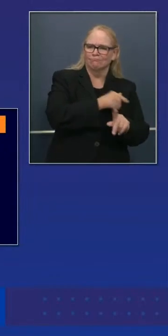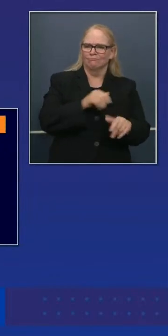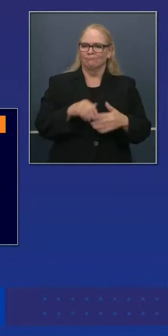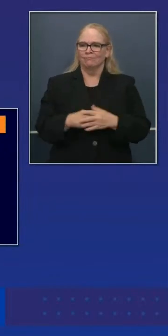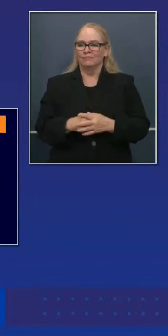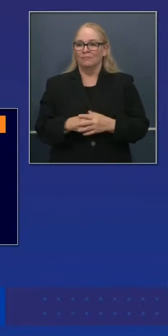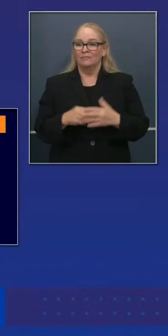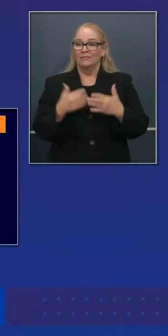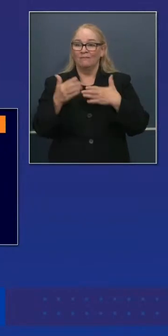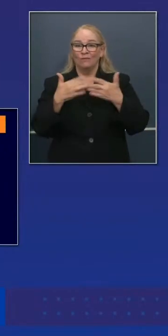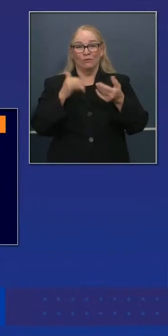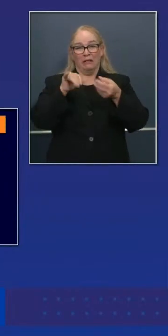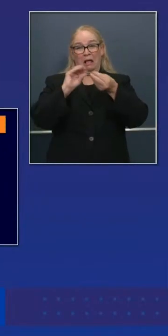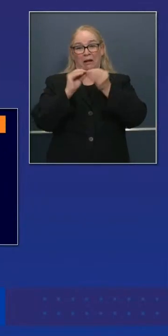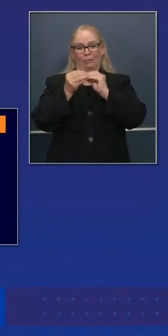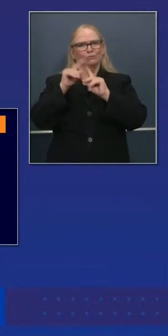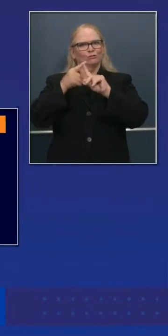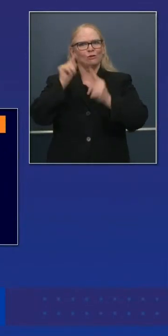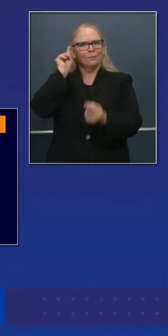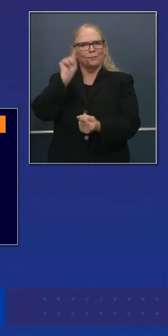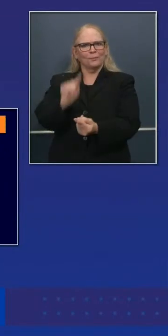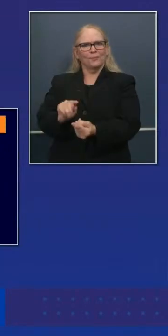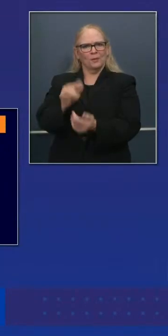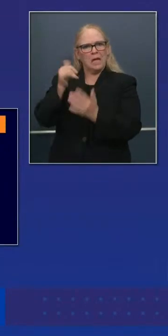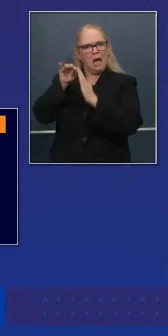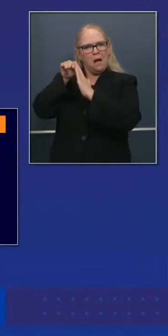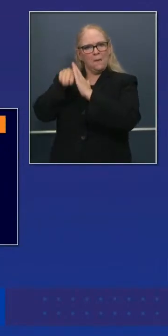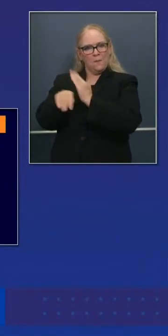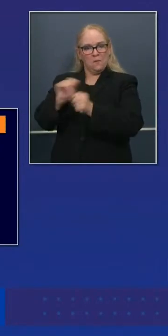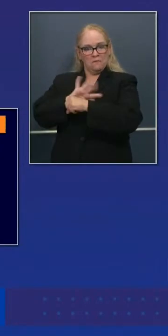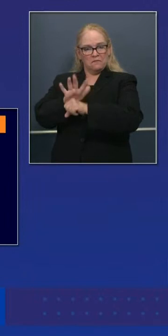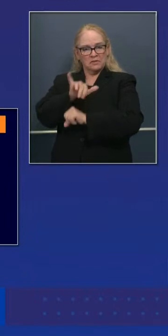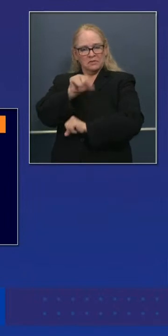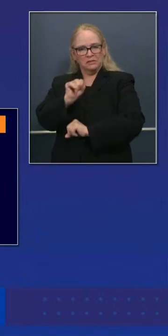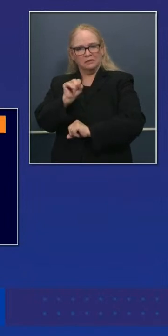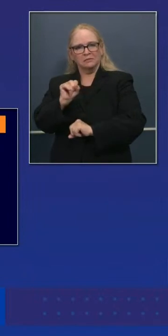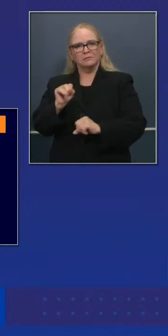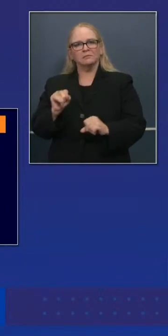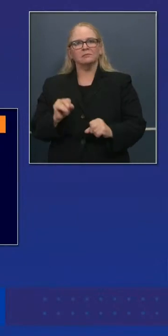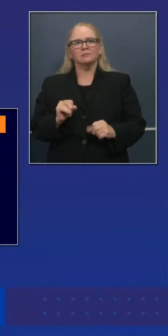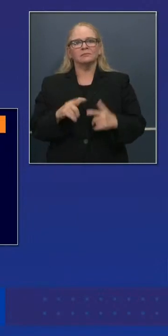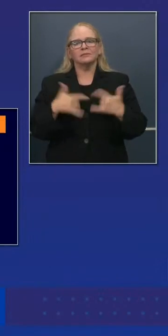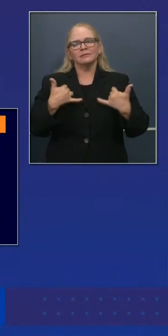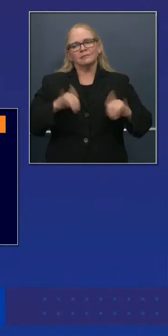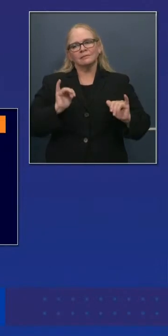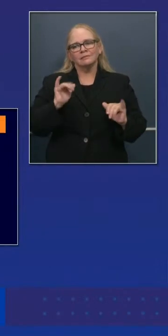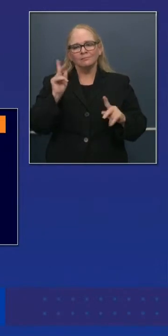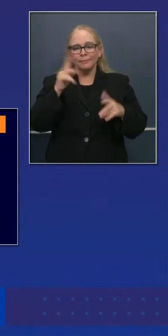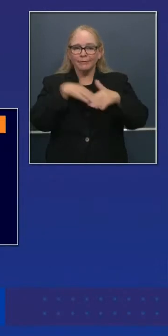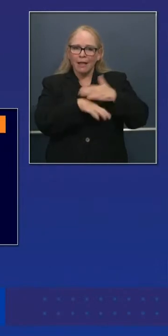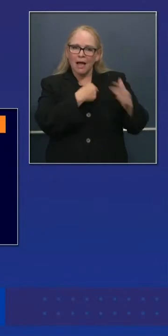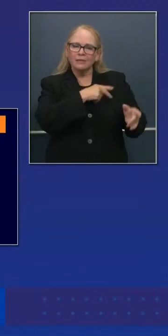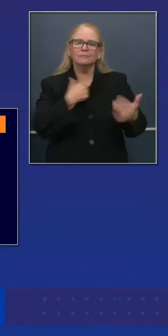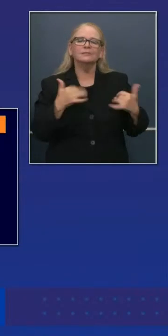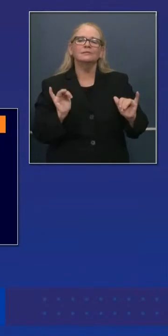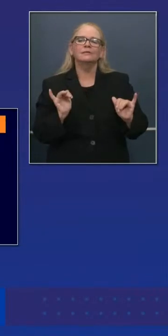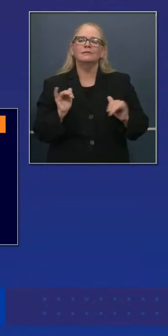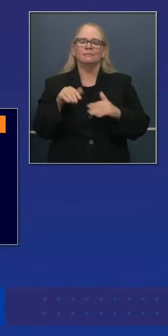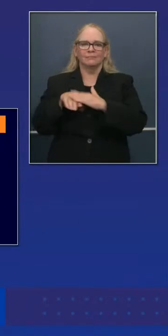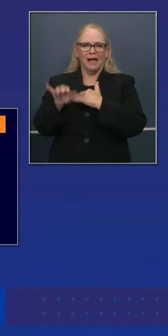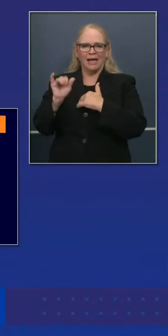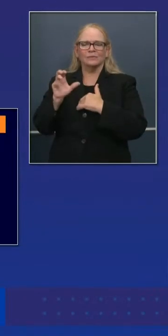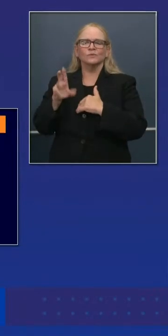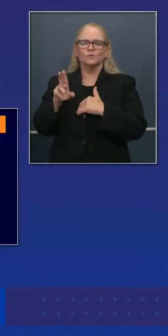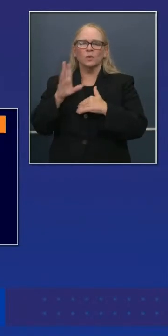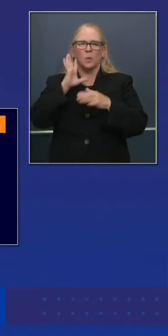of cases, positivity rate, total number of hospitalizations and ICUs. We'll share that information in